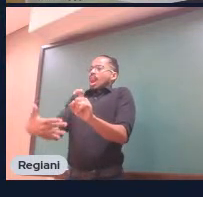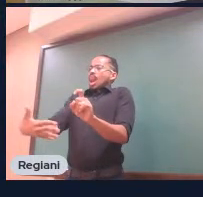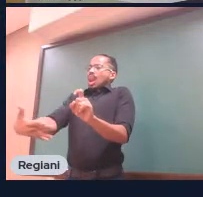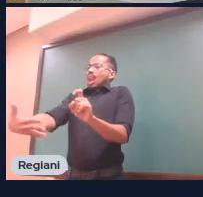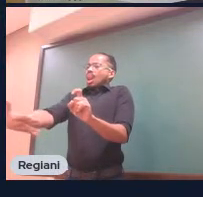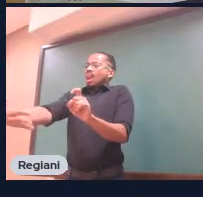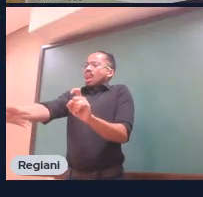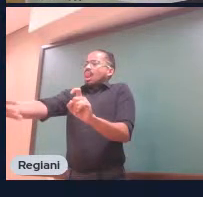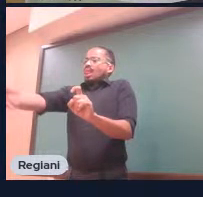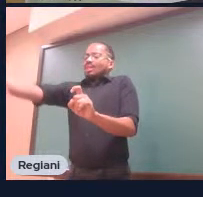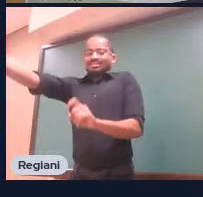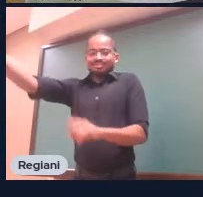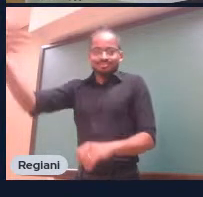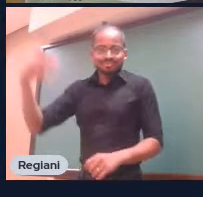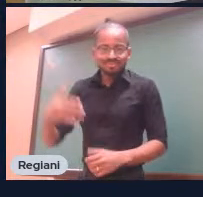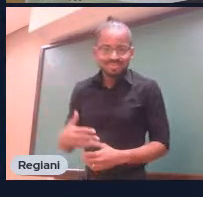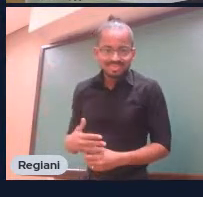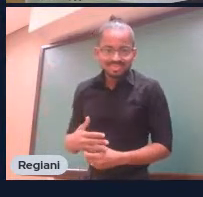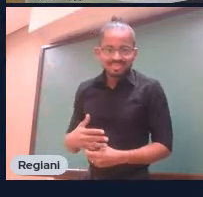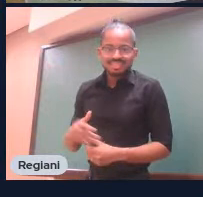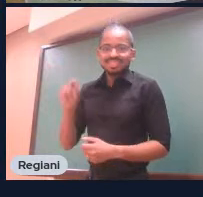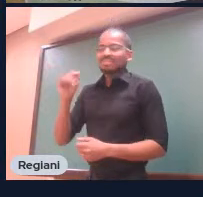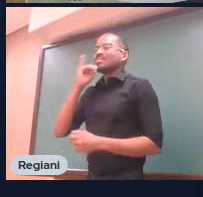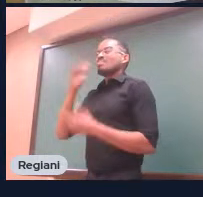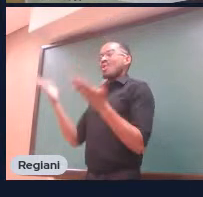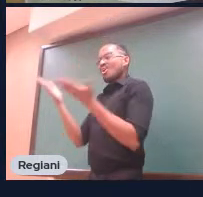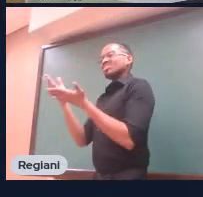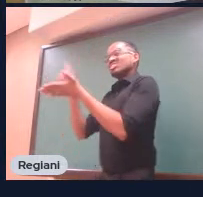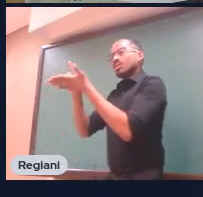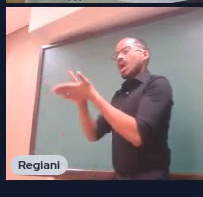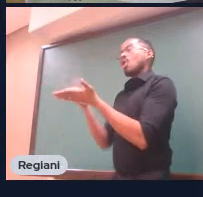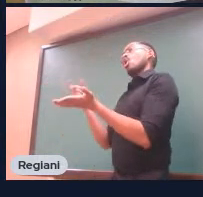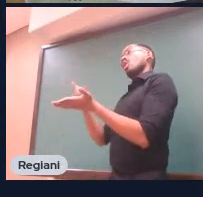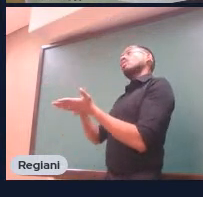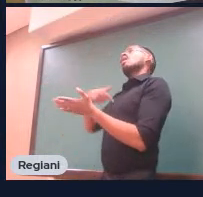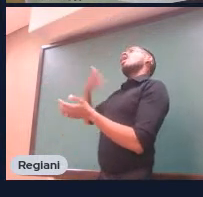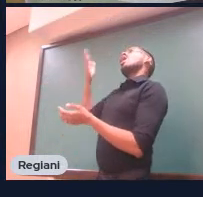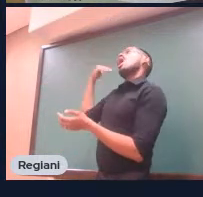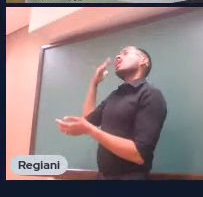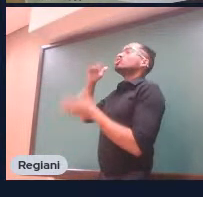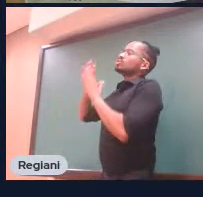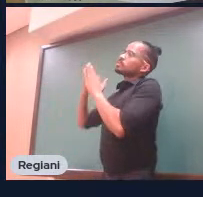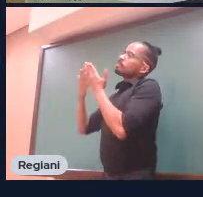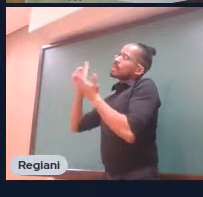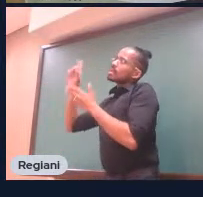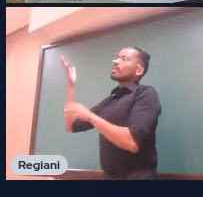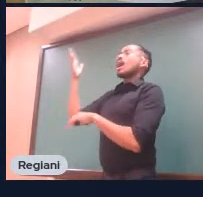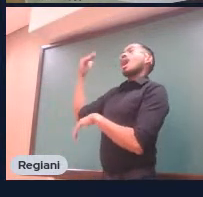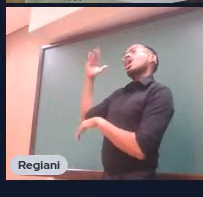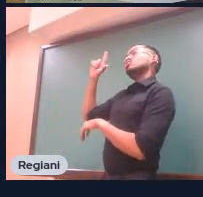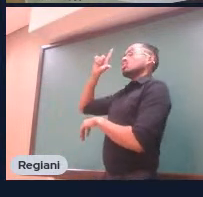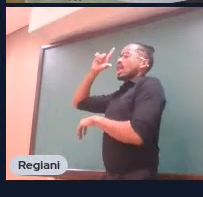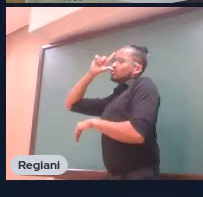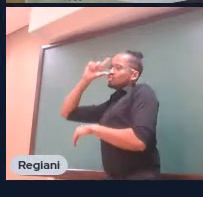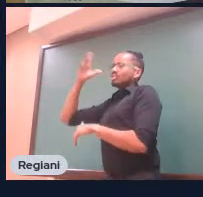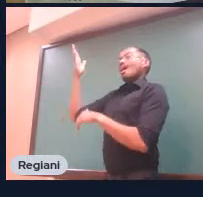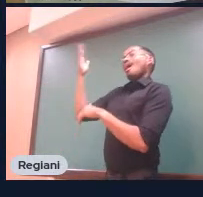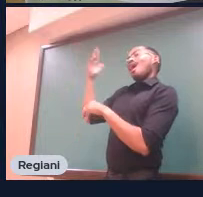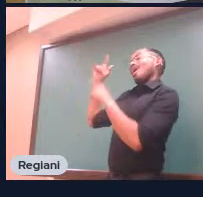Bible status that dictionaries now have will disappear. They will have no status. People don't even know they are there.